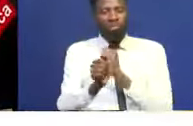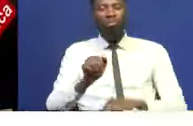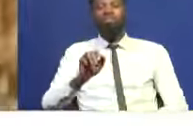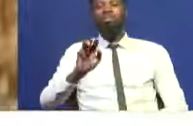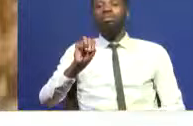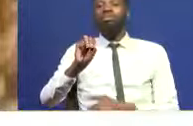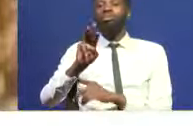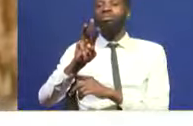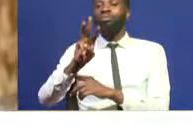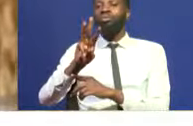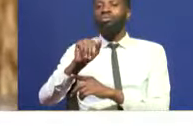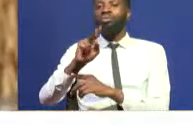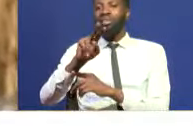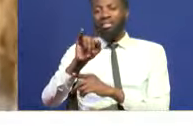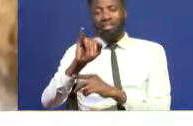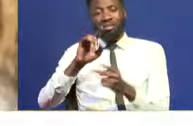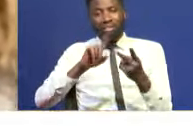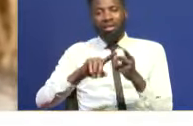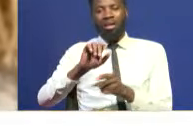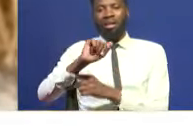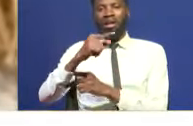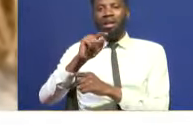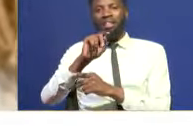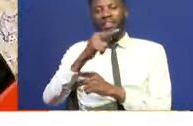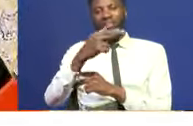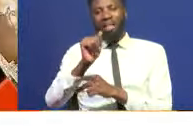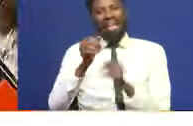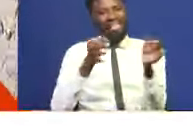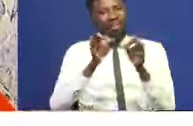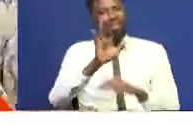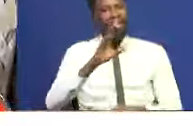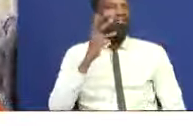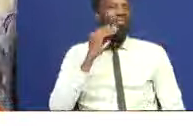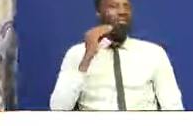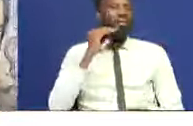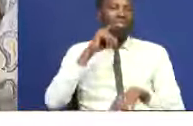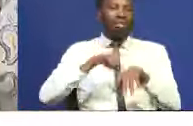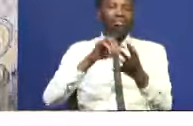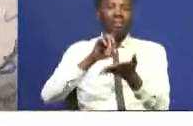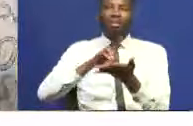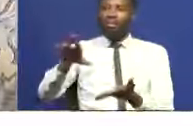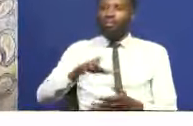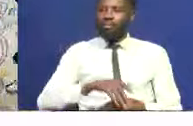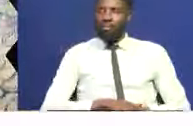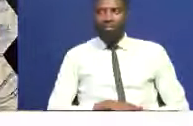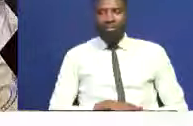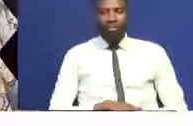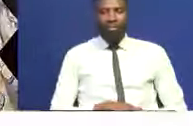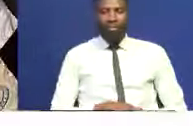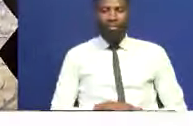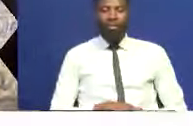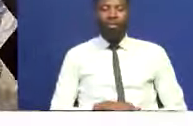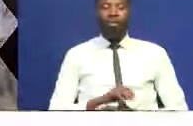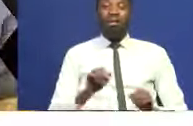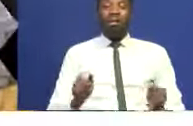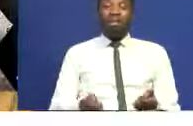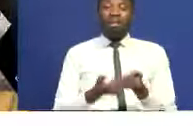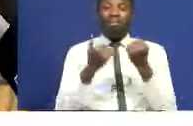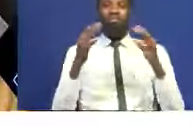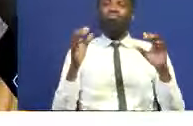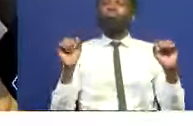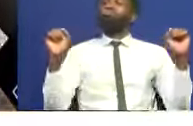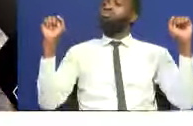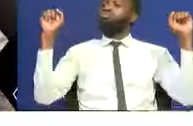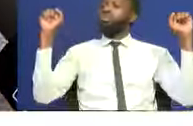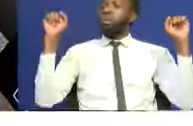their traumatic experiences in Dar es Salaam. So we were put on an upside position where my legs